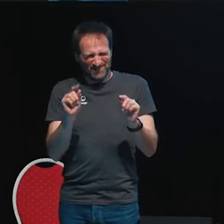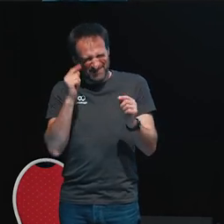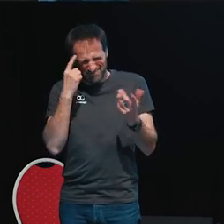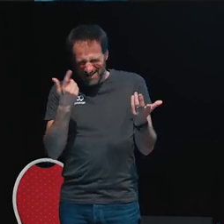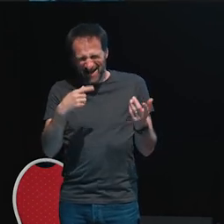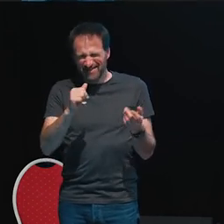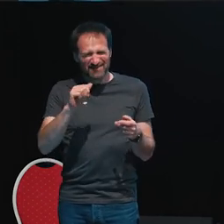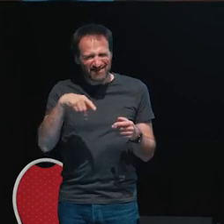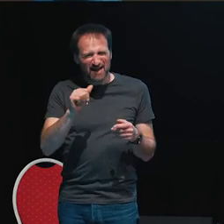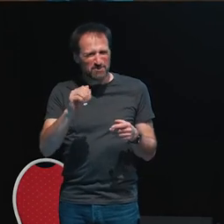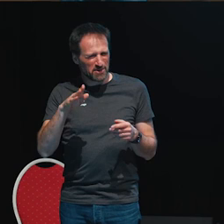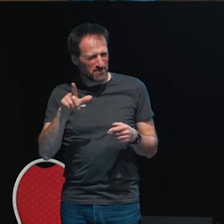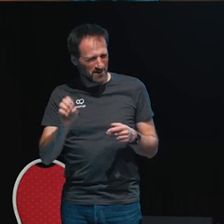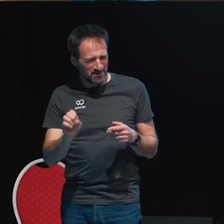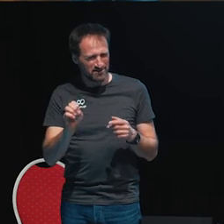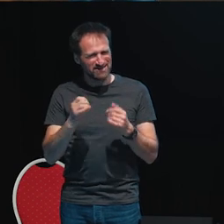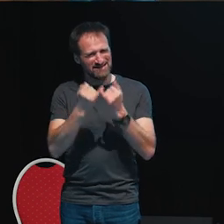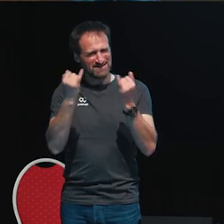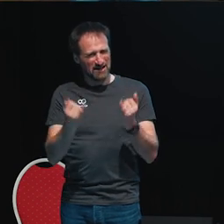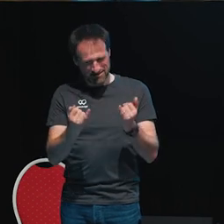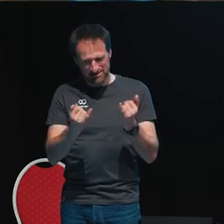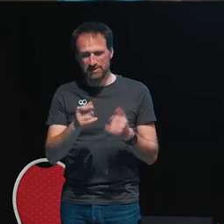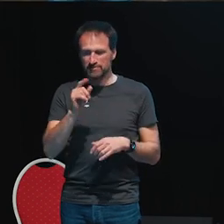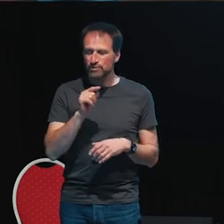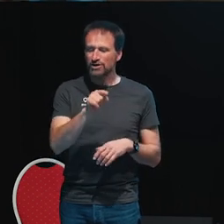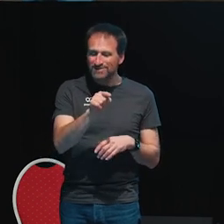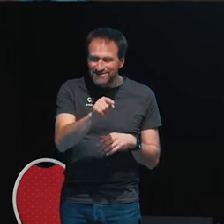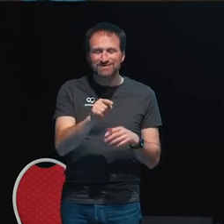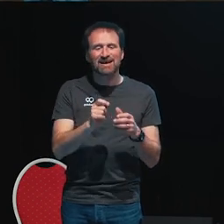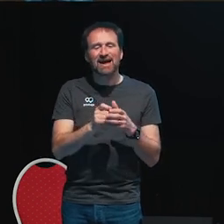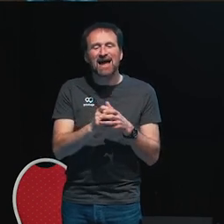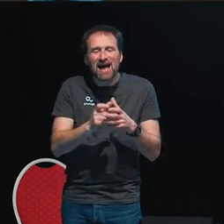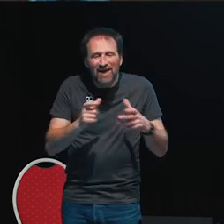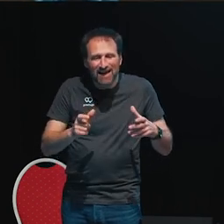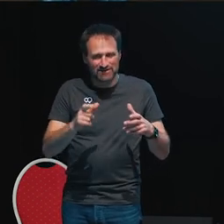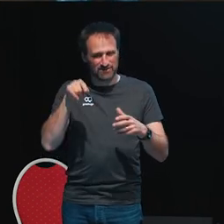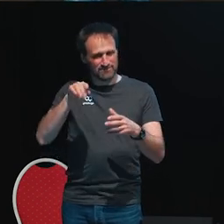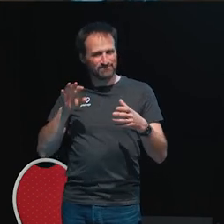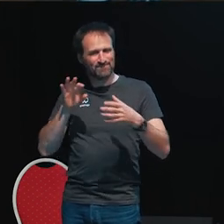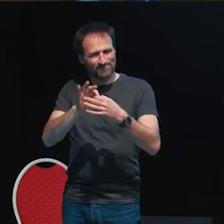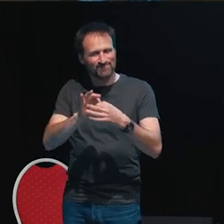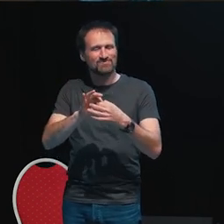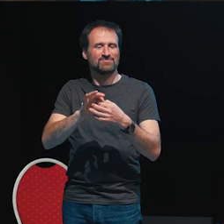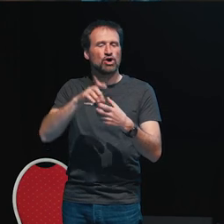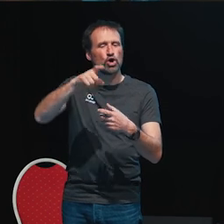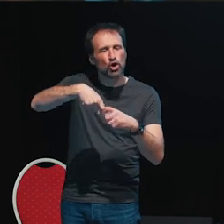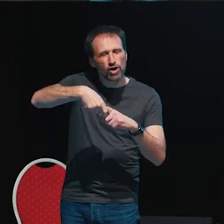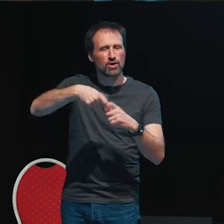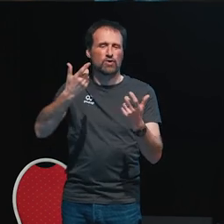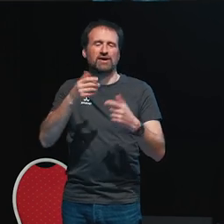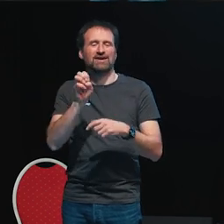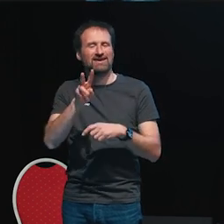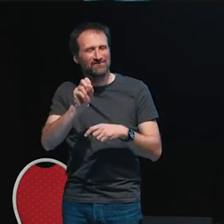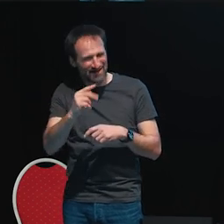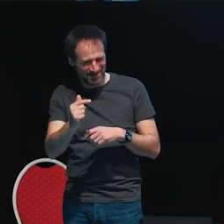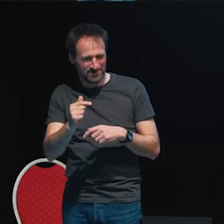So a tappable instance is just something that extends or uses these events or hooks. AKA something you can plug